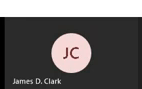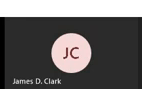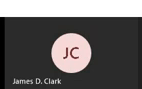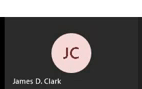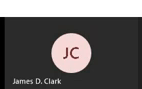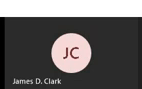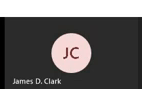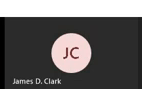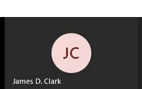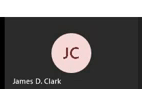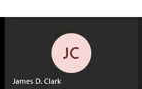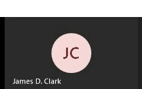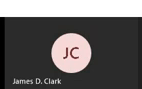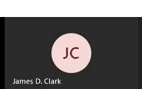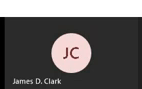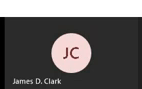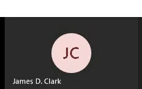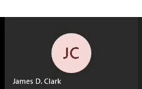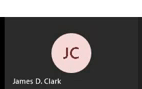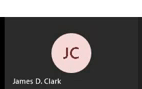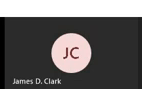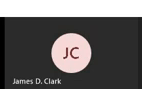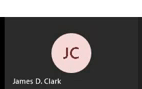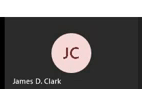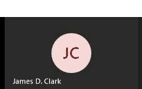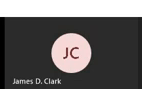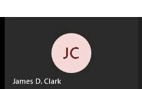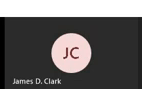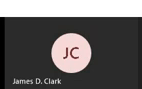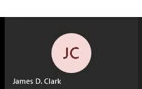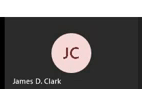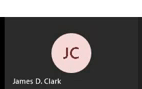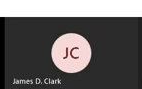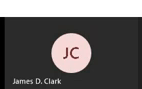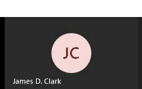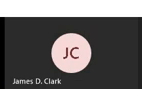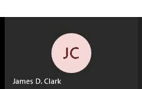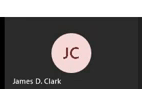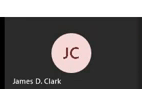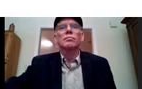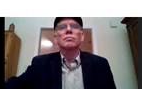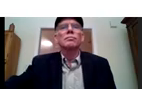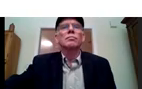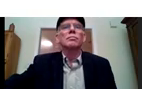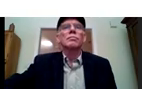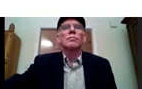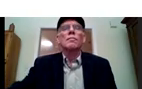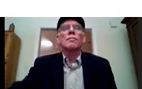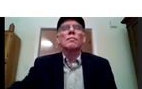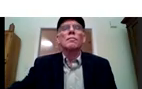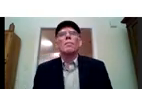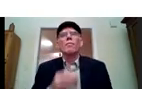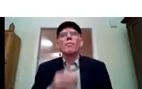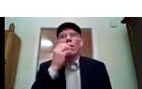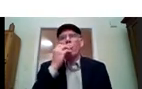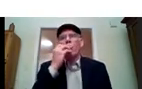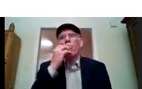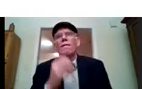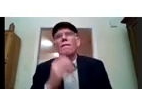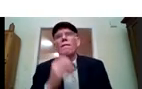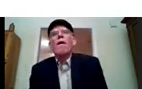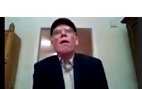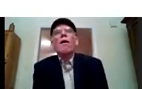building form, streetscape, and other essential elements should demonstrate compatibility with the high quality urban design characteristics